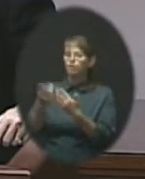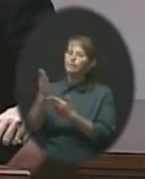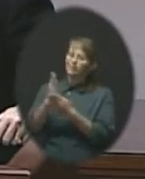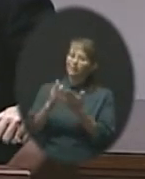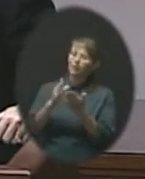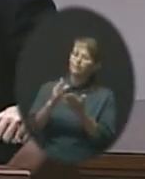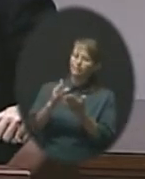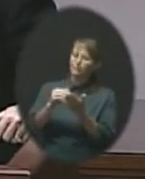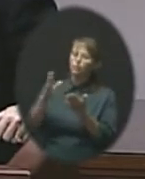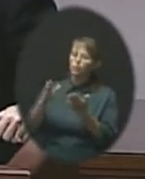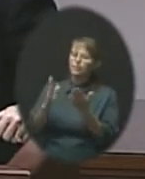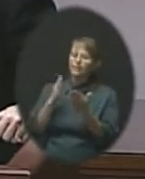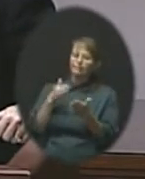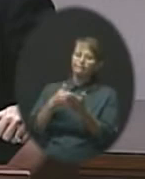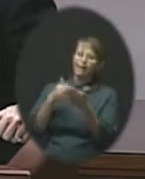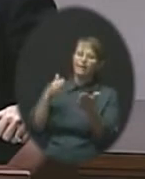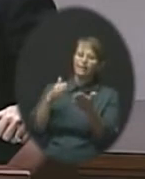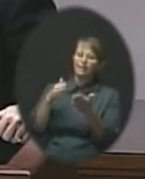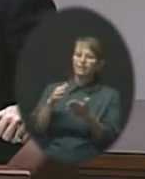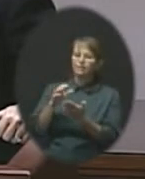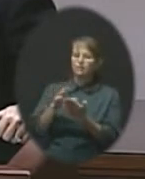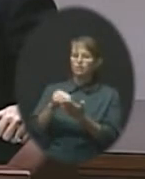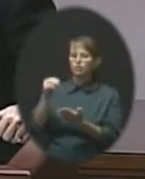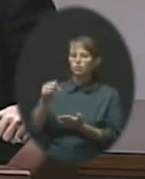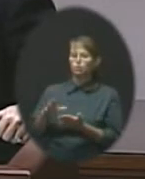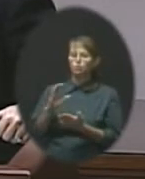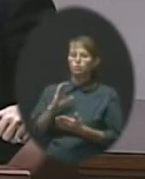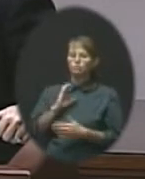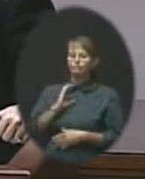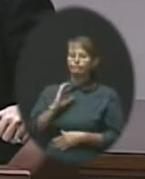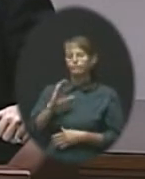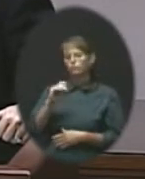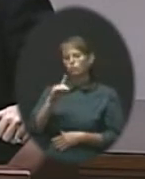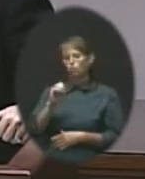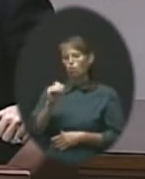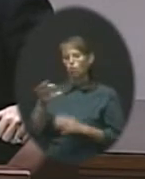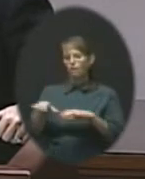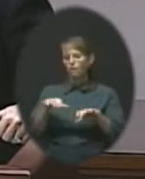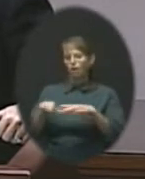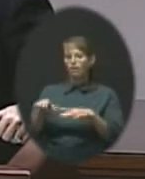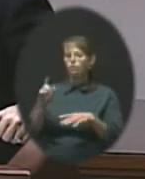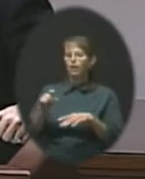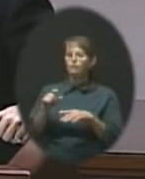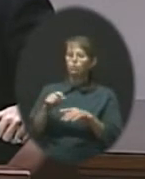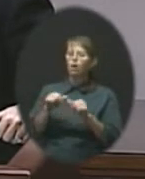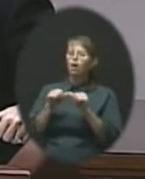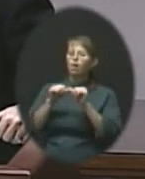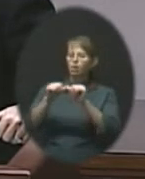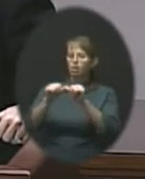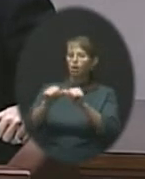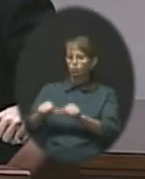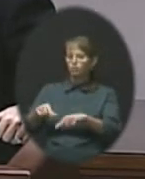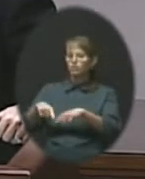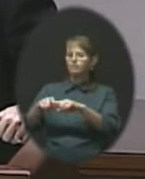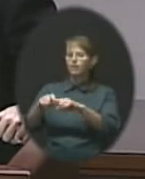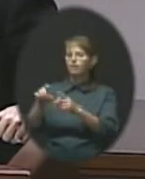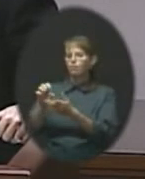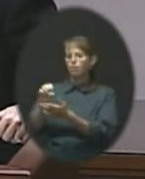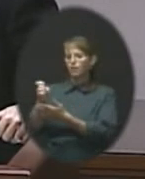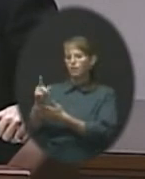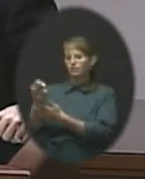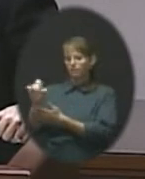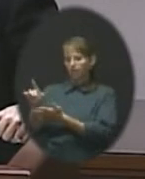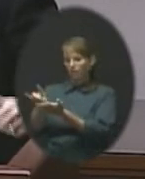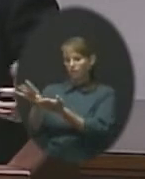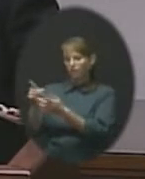conduct. And we have to long-term suspend them or expel them from their typical school campus. But we think their